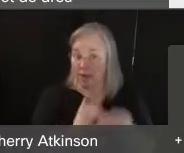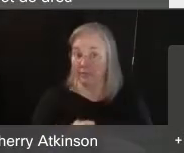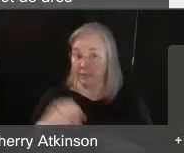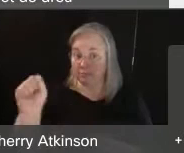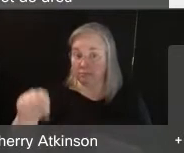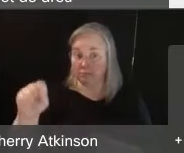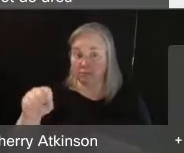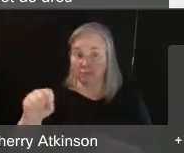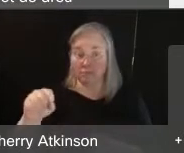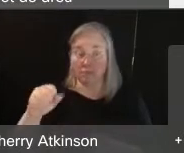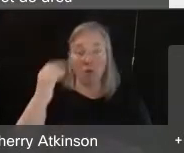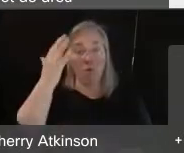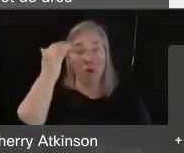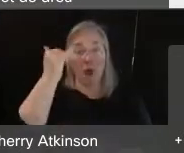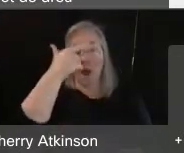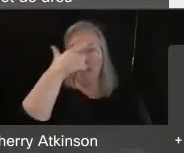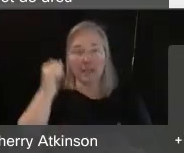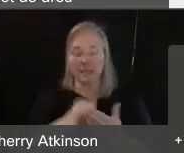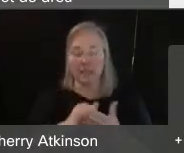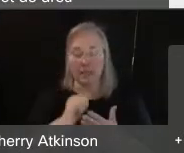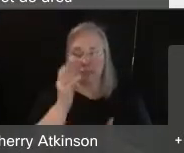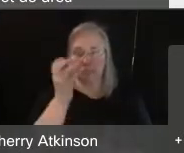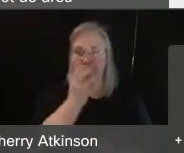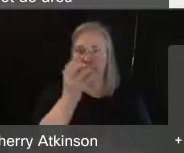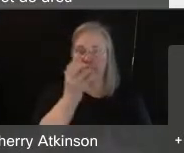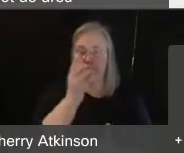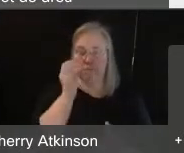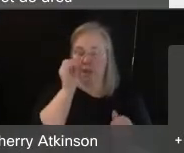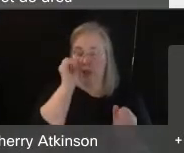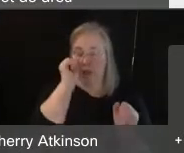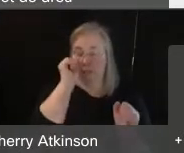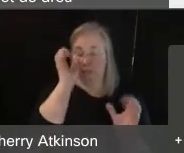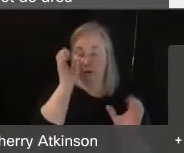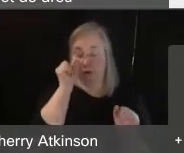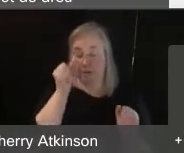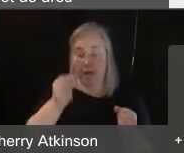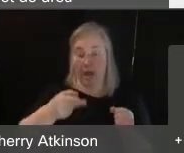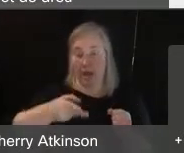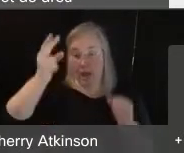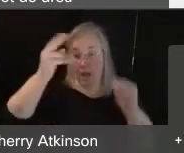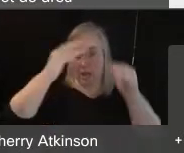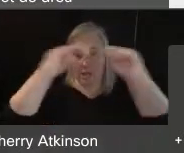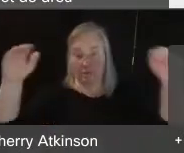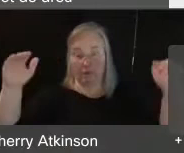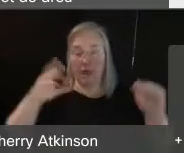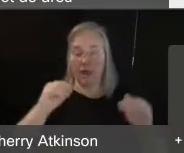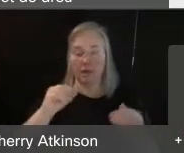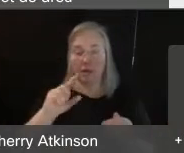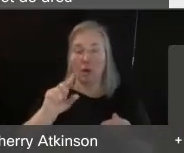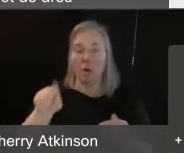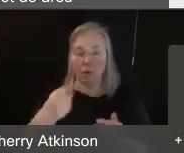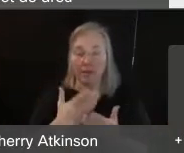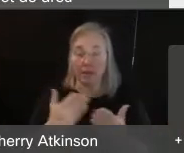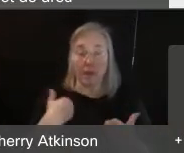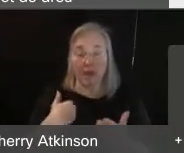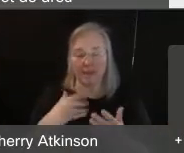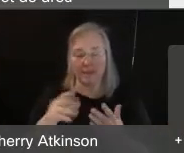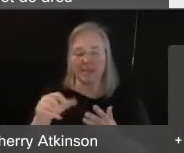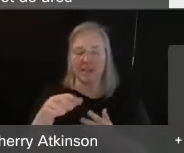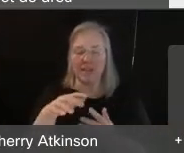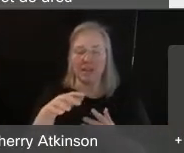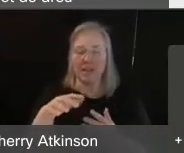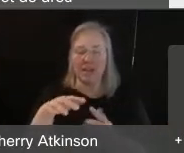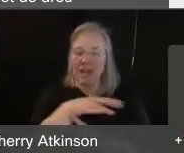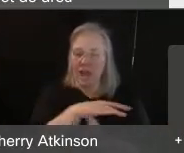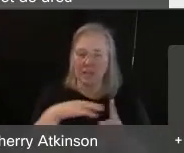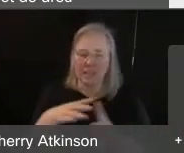because that's a remarkably high level. And if you just look at, and all you have is the context of Maryland and where we are